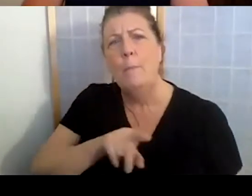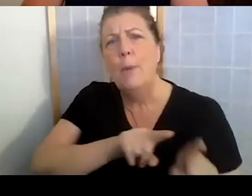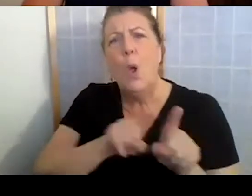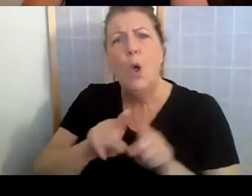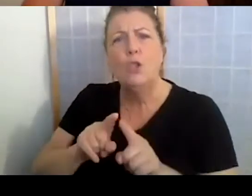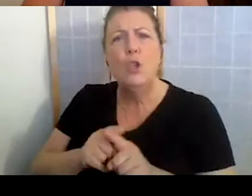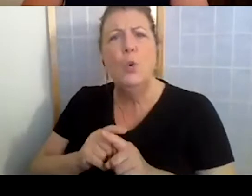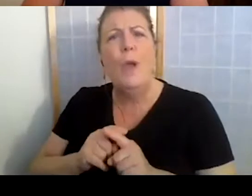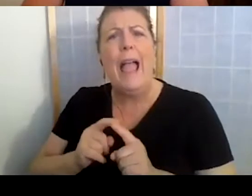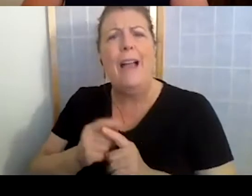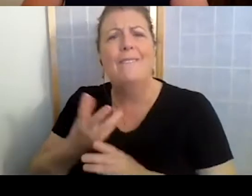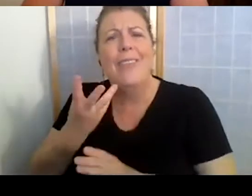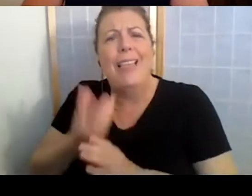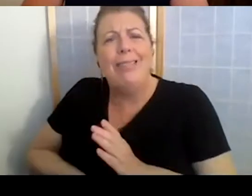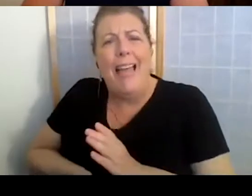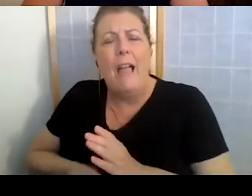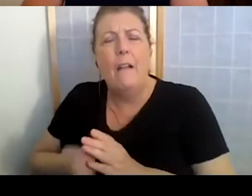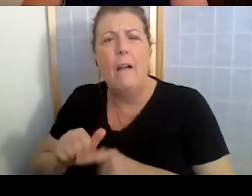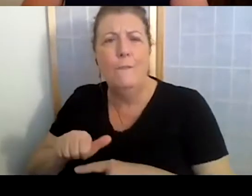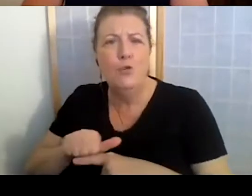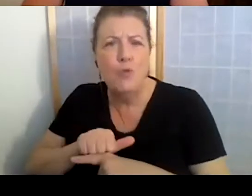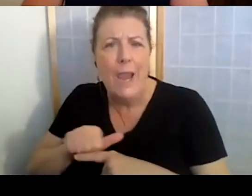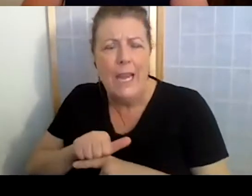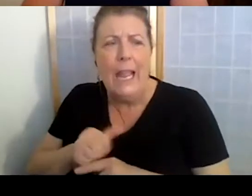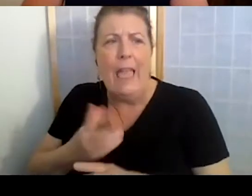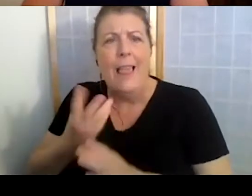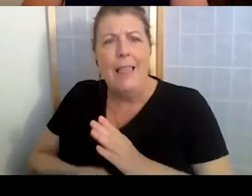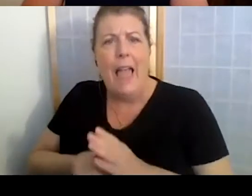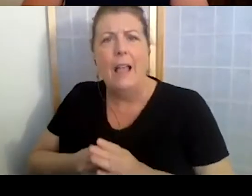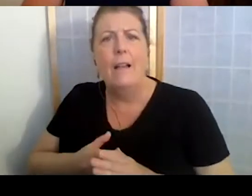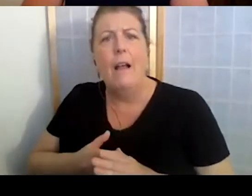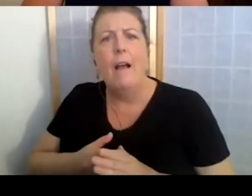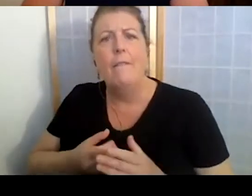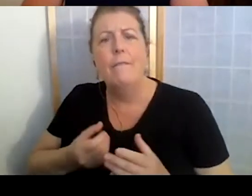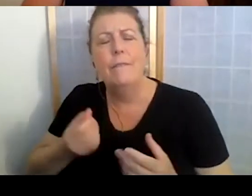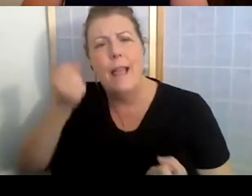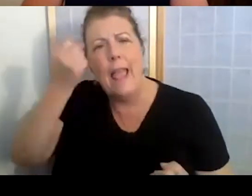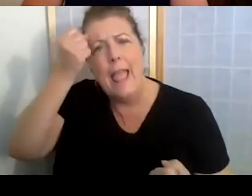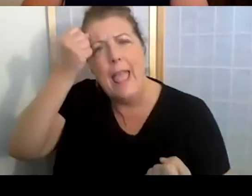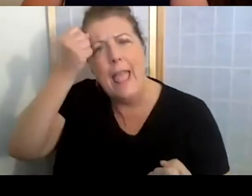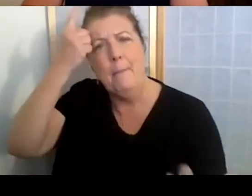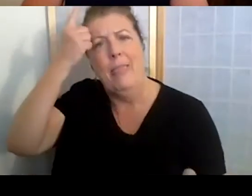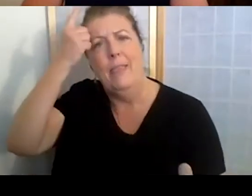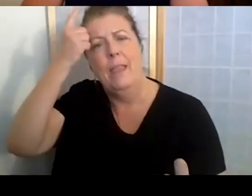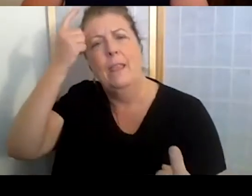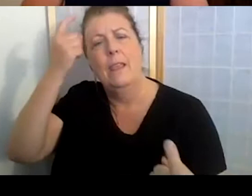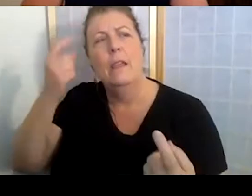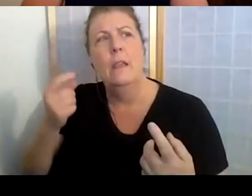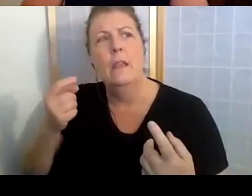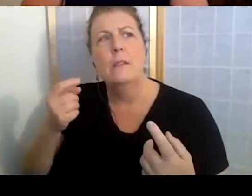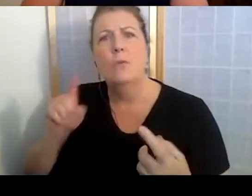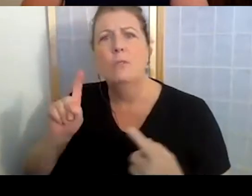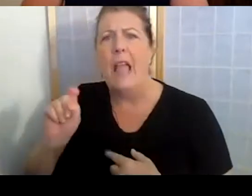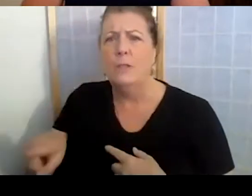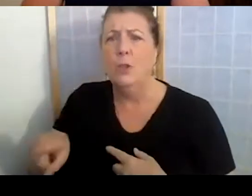sort of systemically baked in. And, you know, I guess I would ask you, does the show offer, or do you feel that